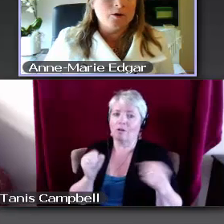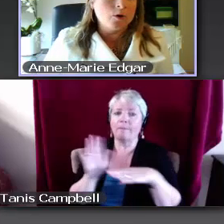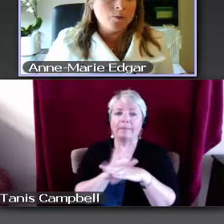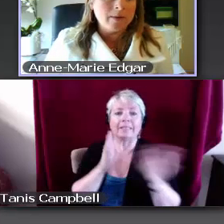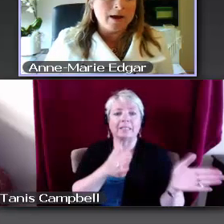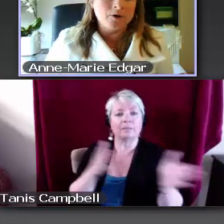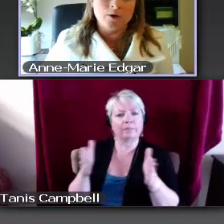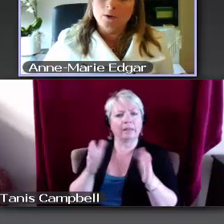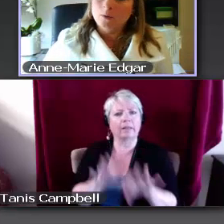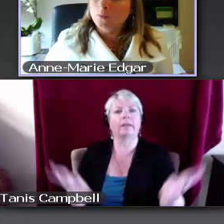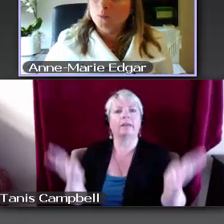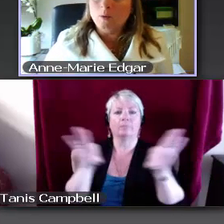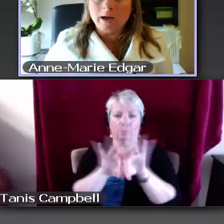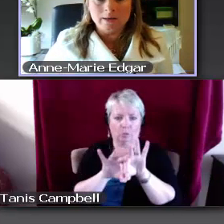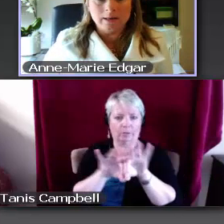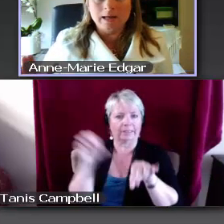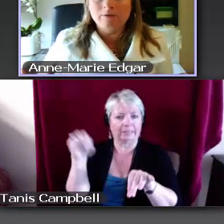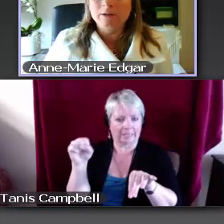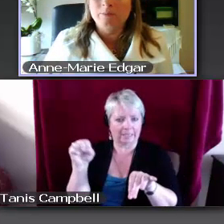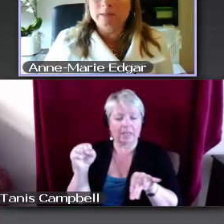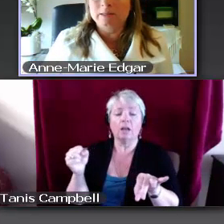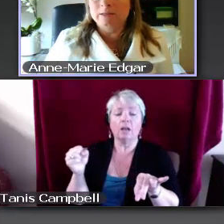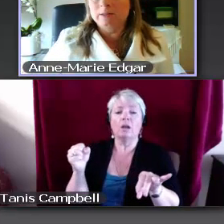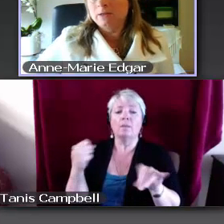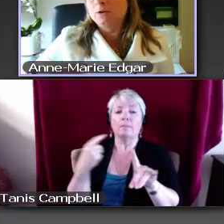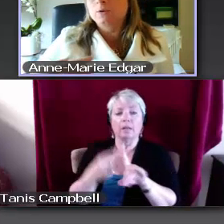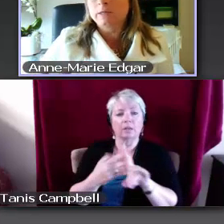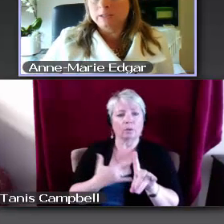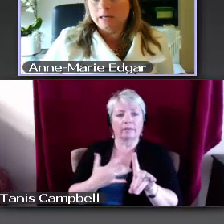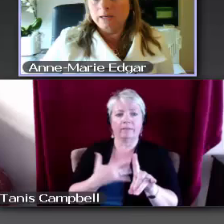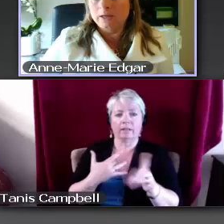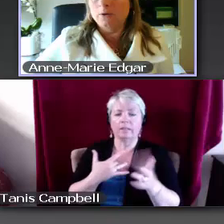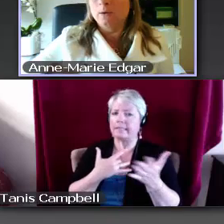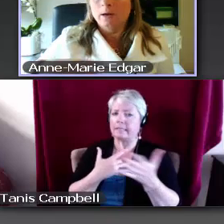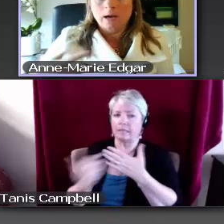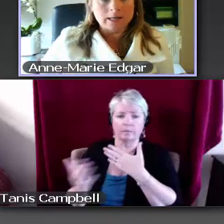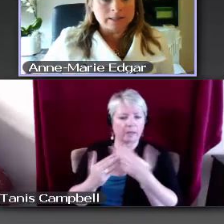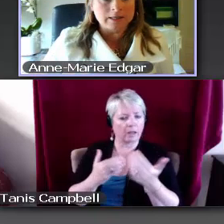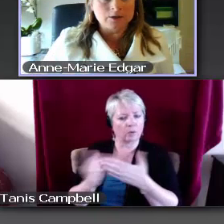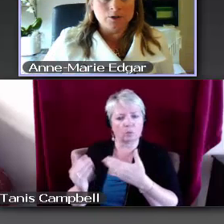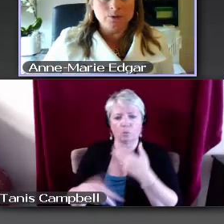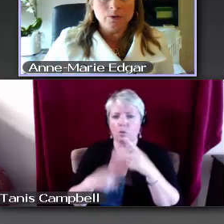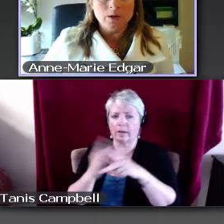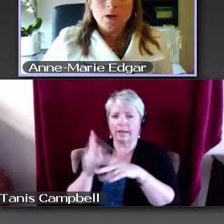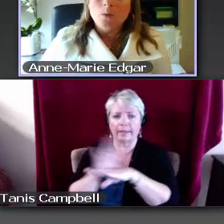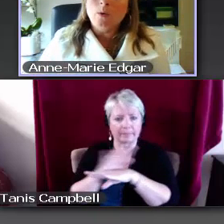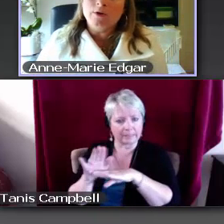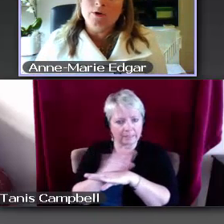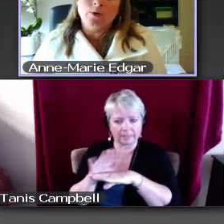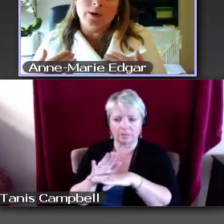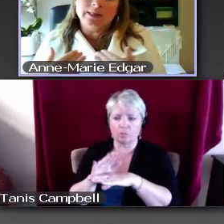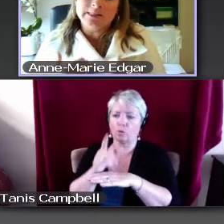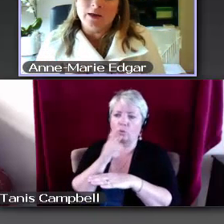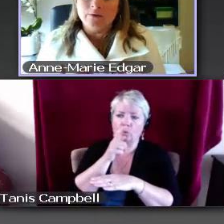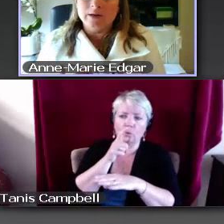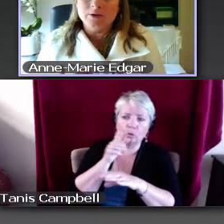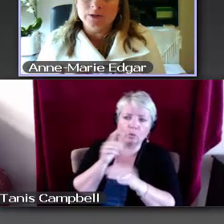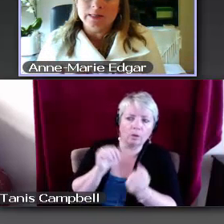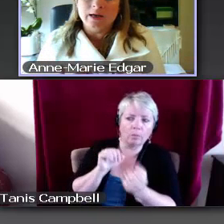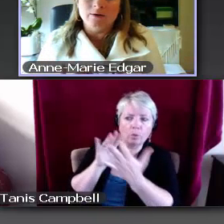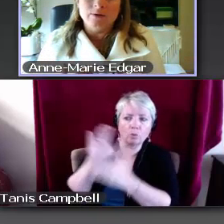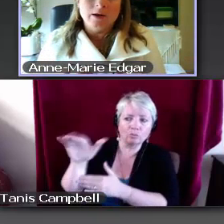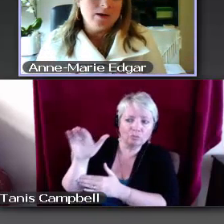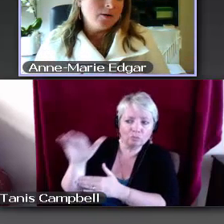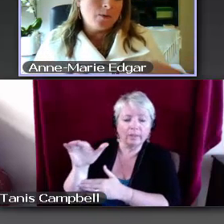believe that no matter what level of business you're going to take your idea to, whether you're going to